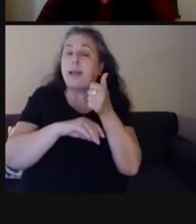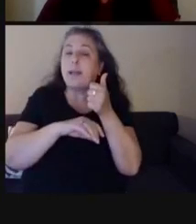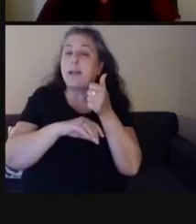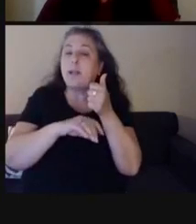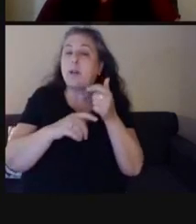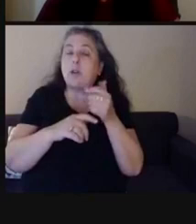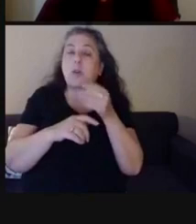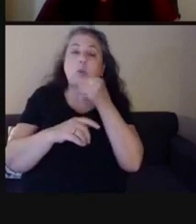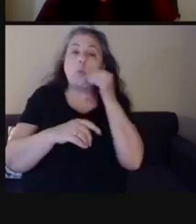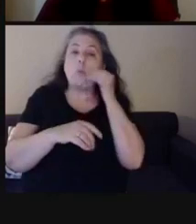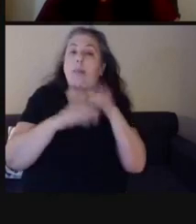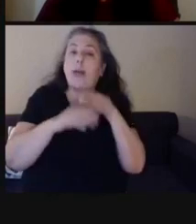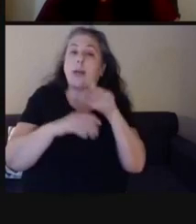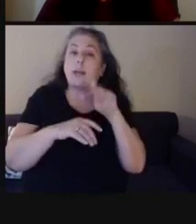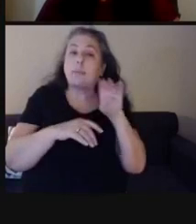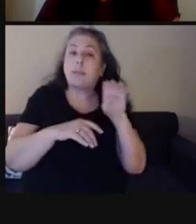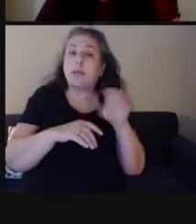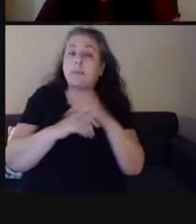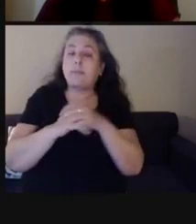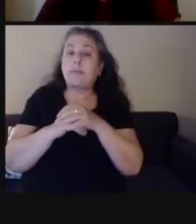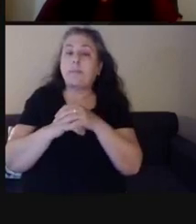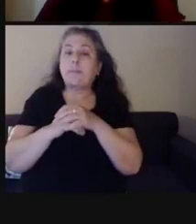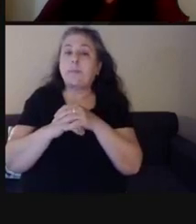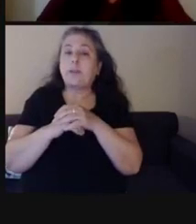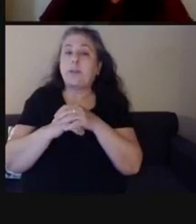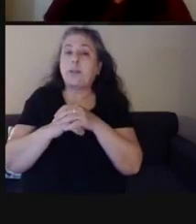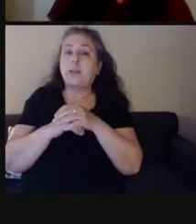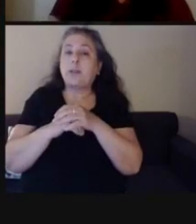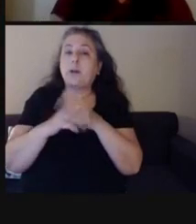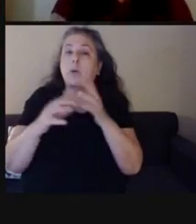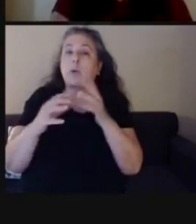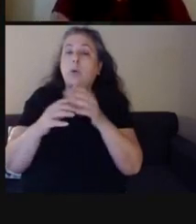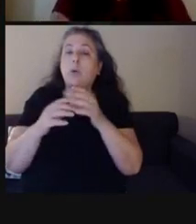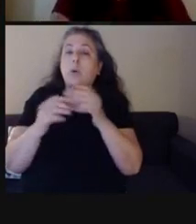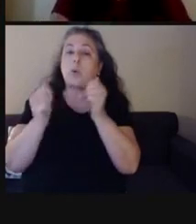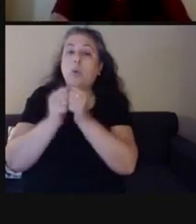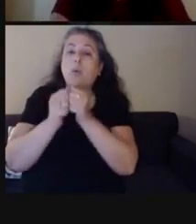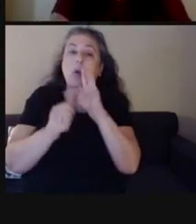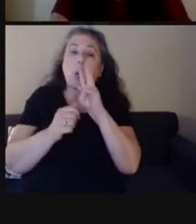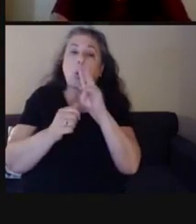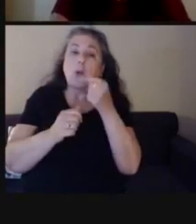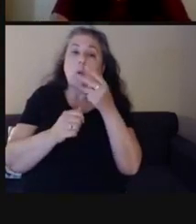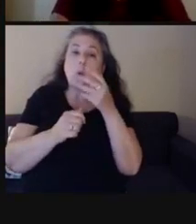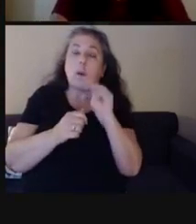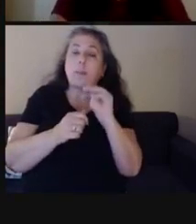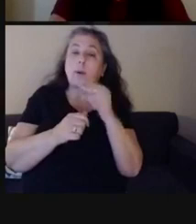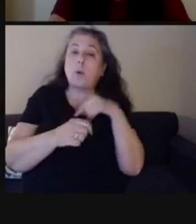dwelling. And what you find with a wigwam is that